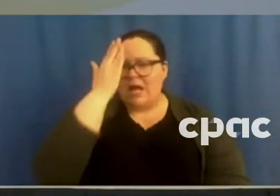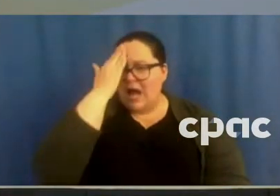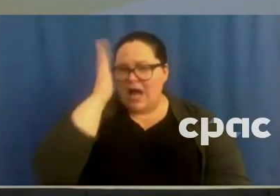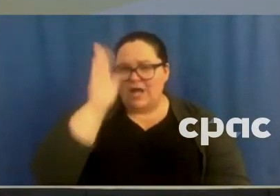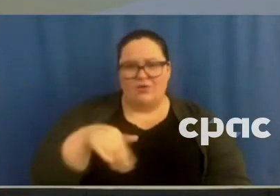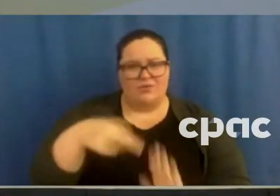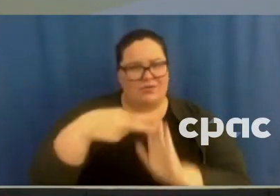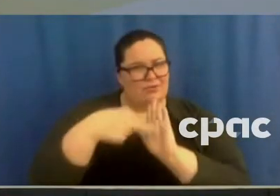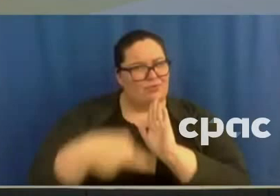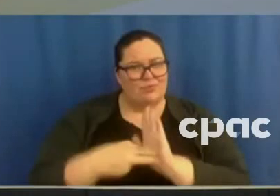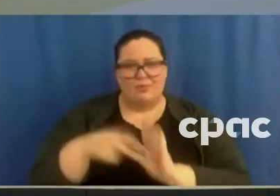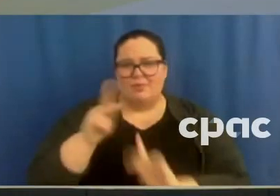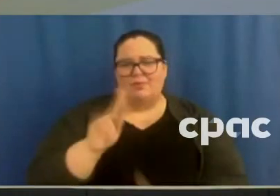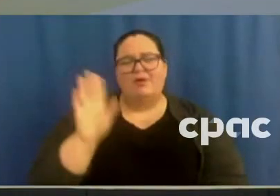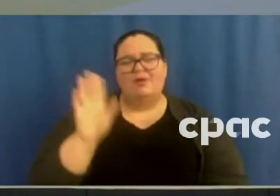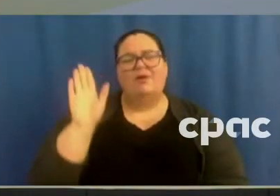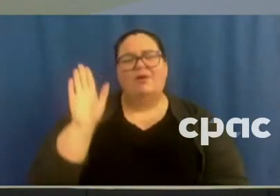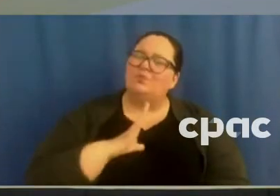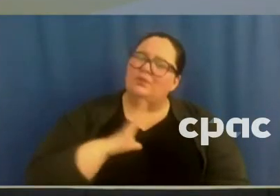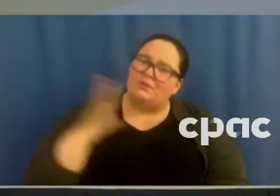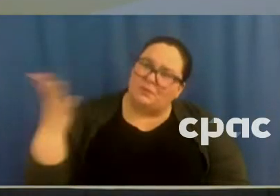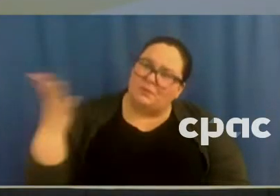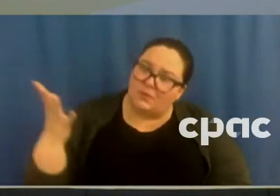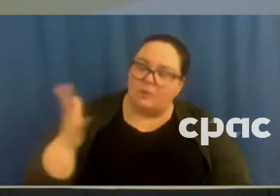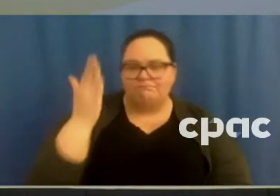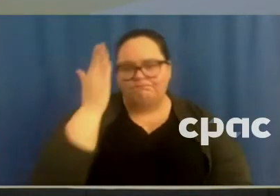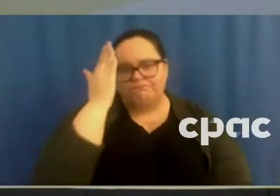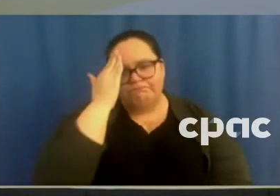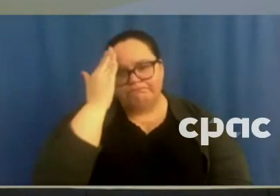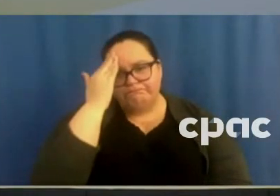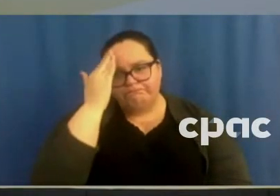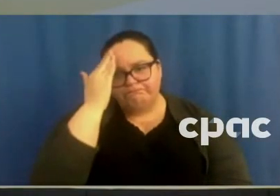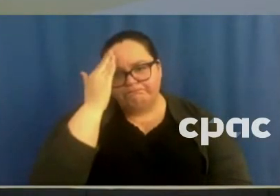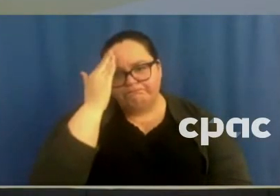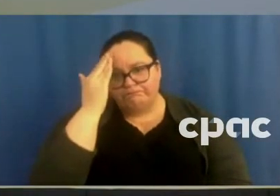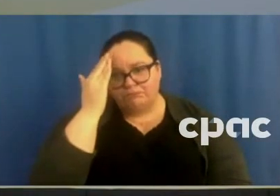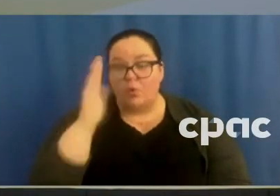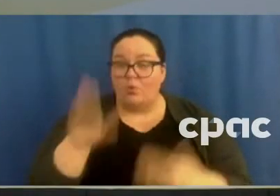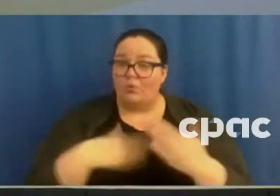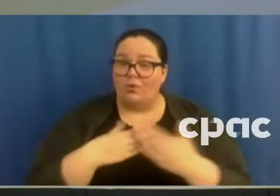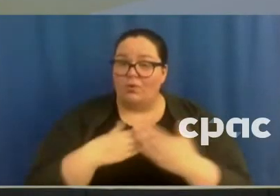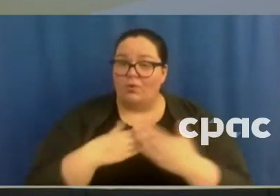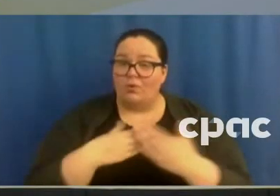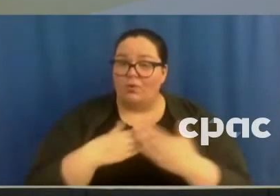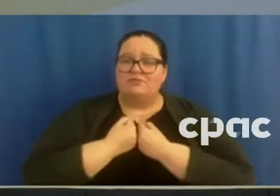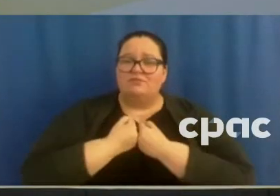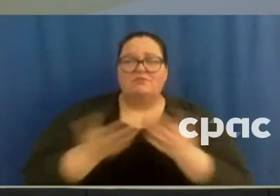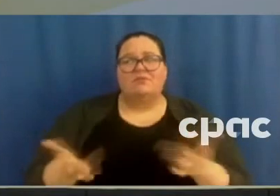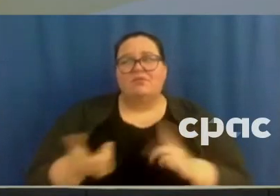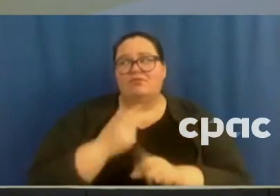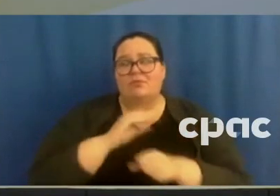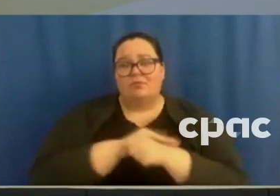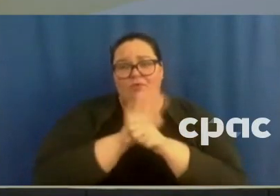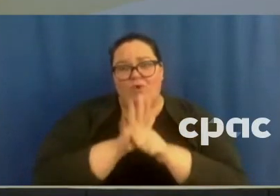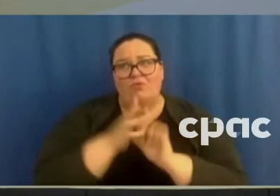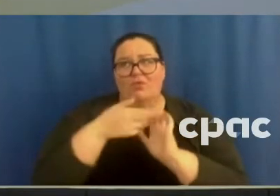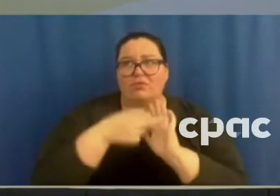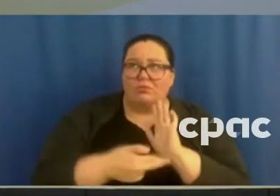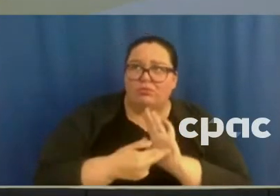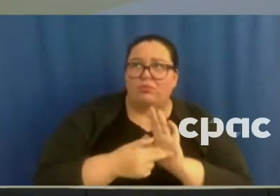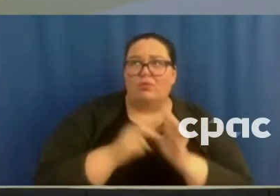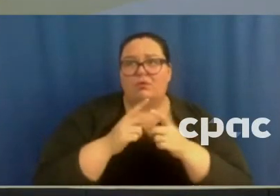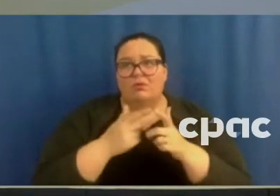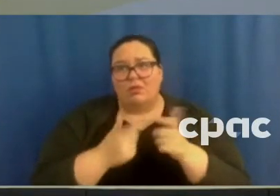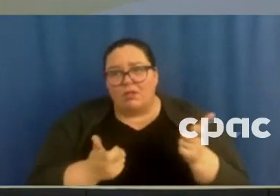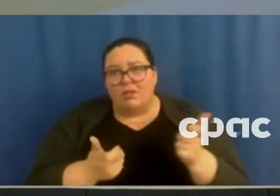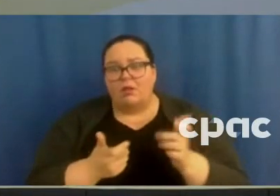are not what people want to hear. We are all feeling COVID weary. And since the pandemic began, there's